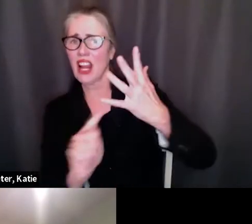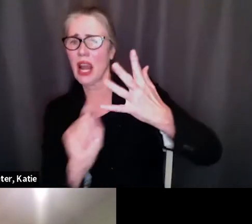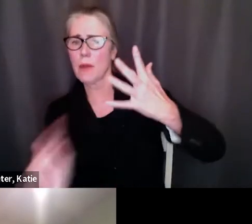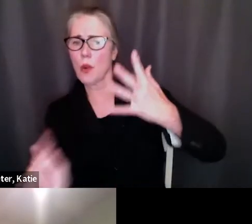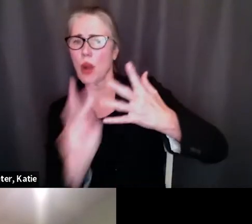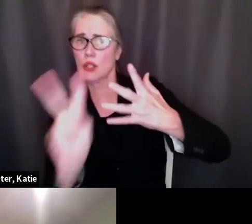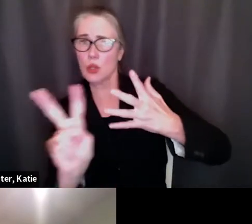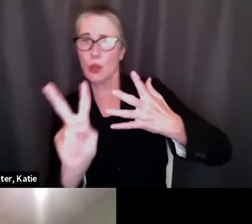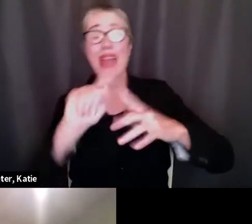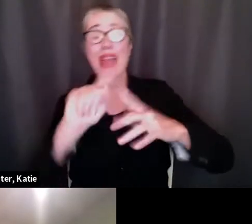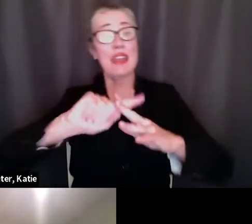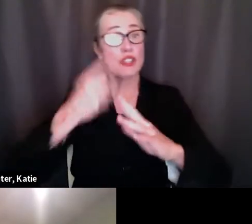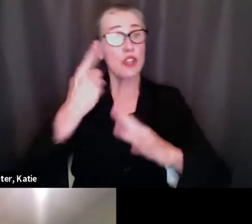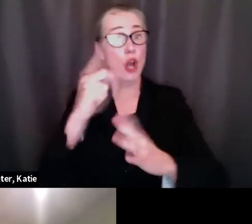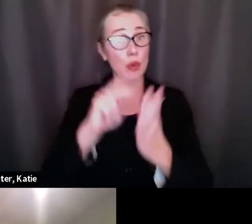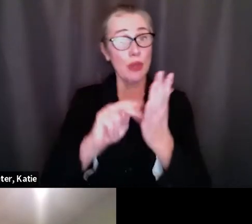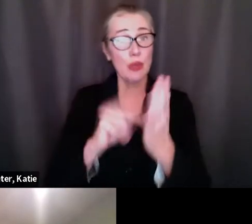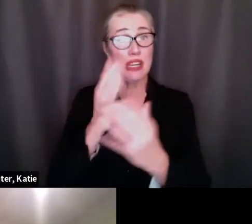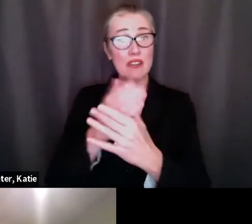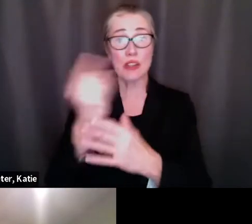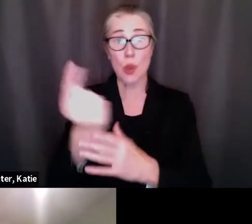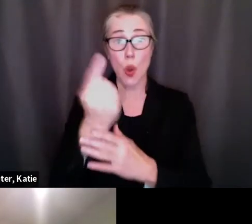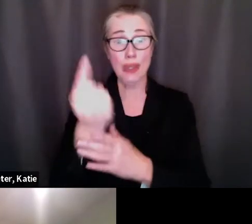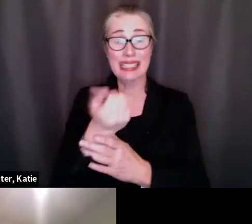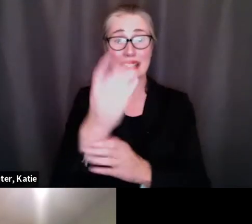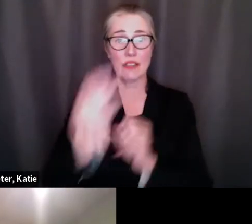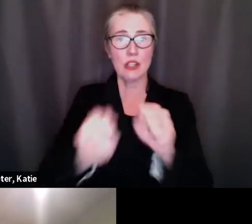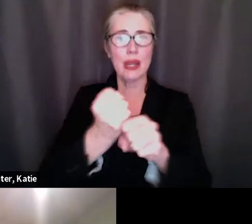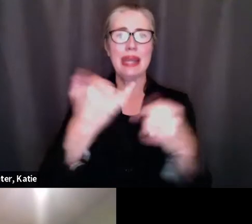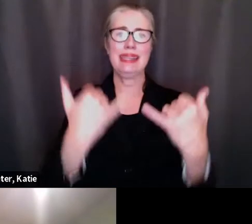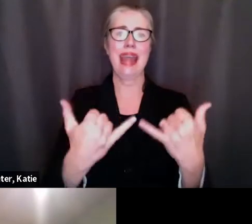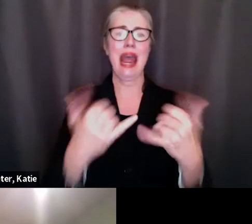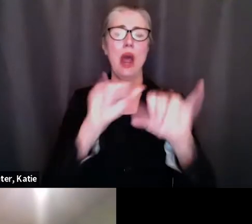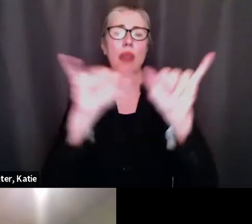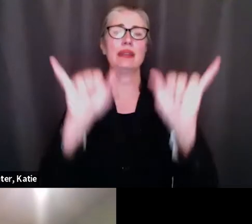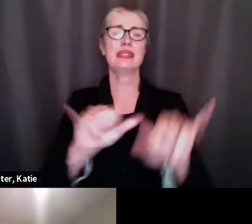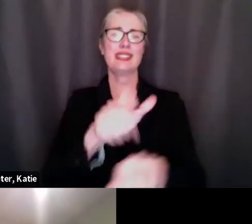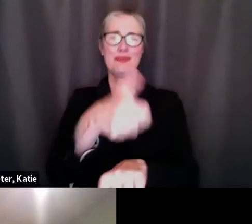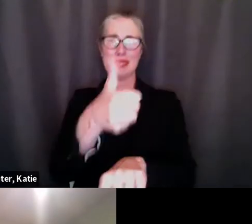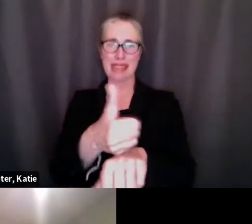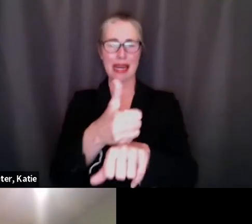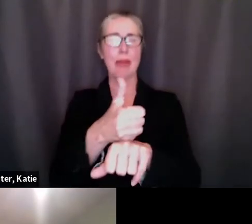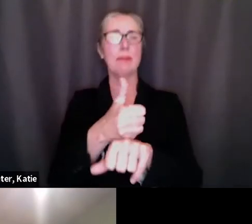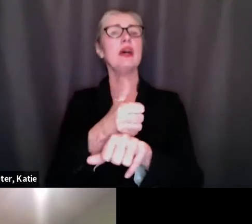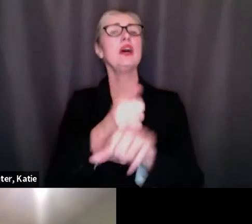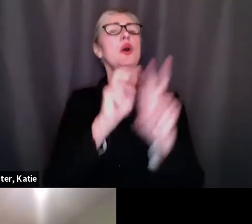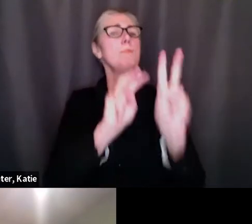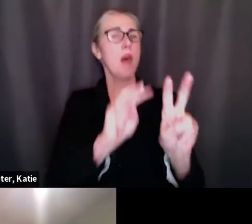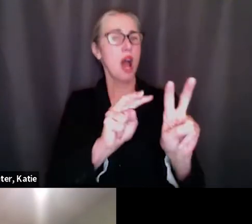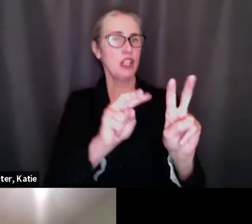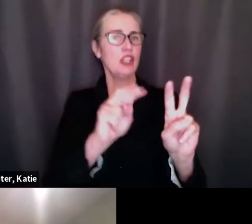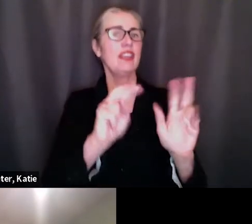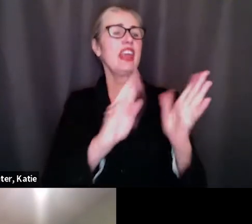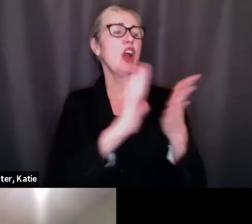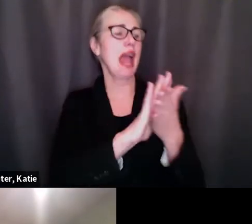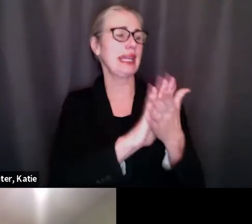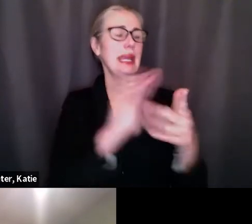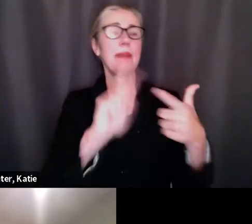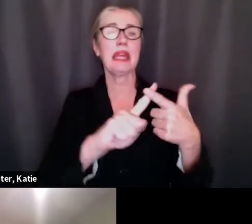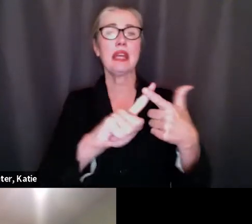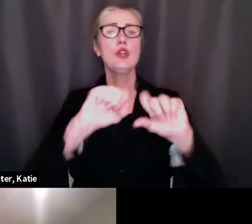intervention only several years ago but now we have the system in place to monitor academic social emotional and behavior